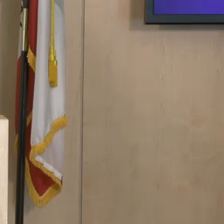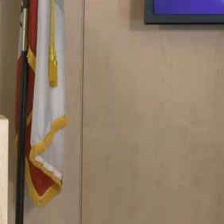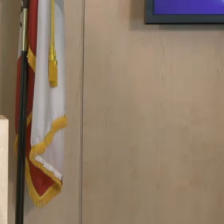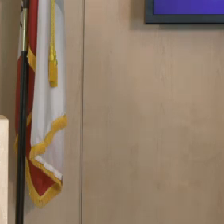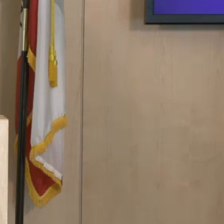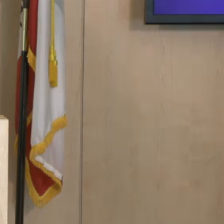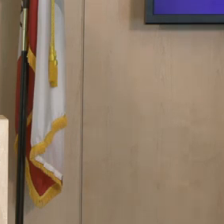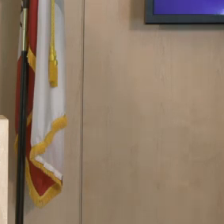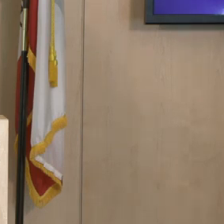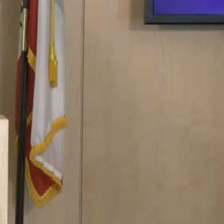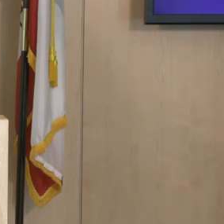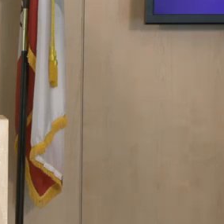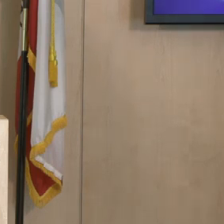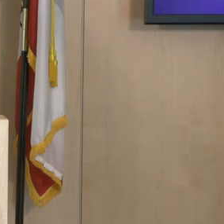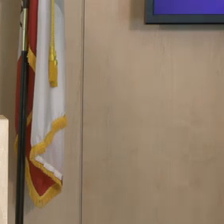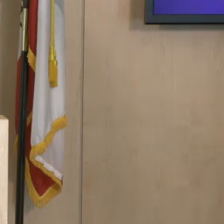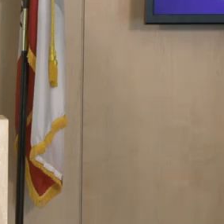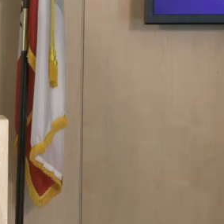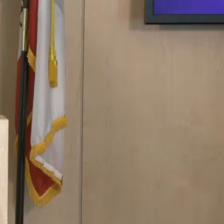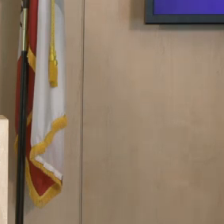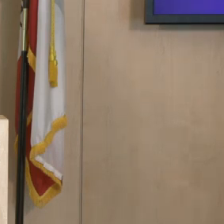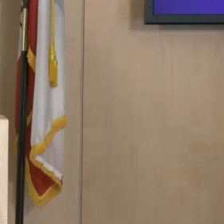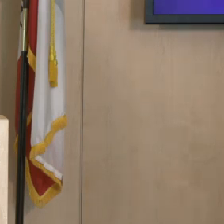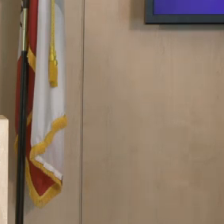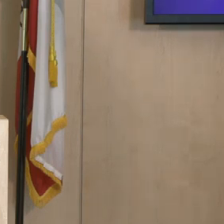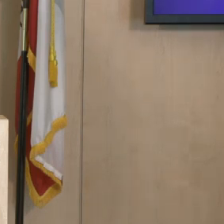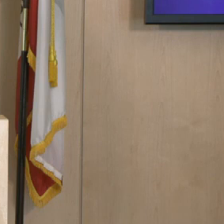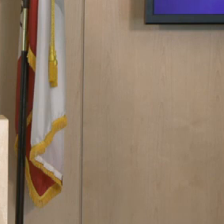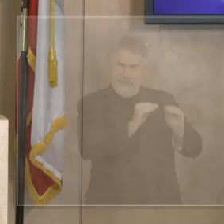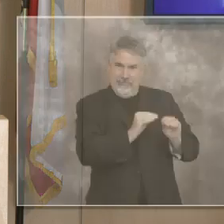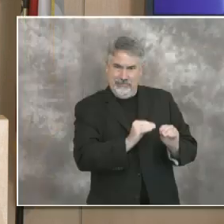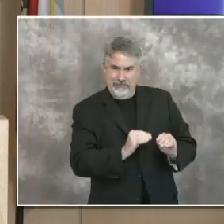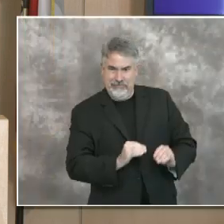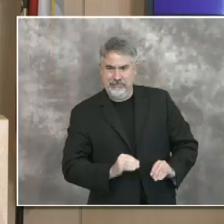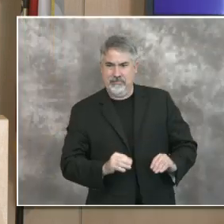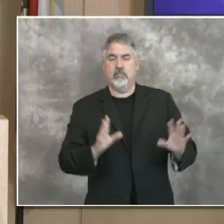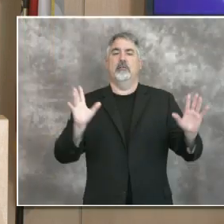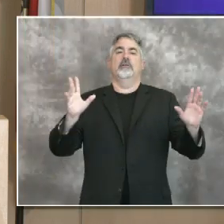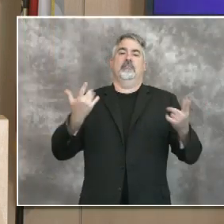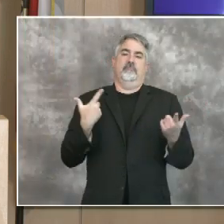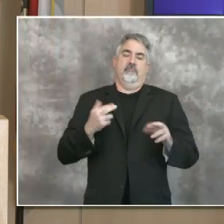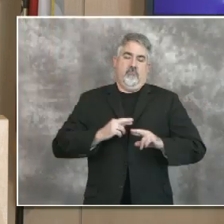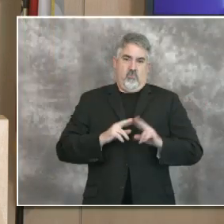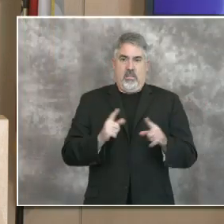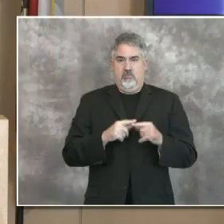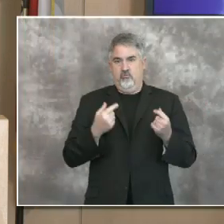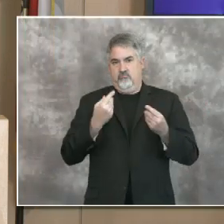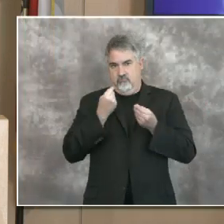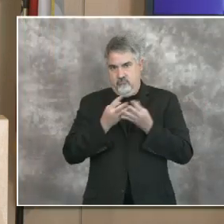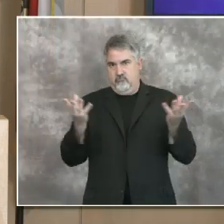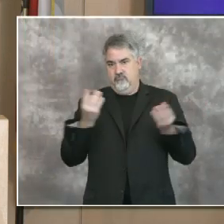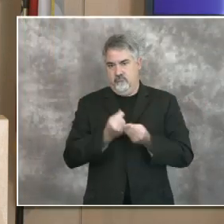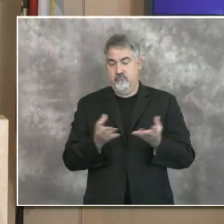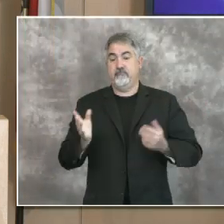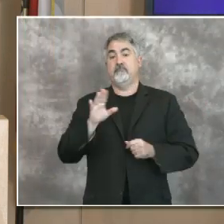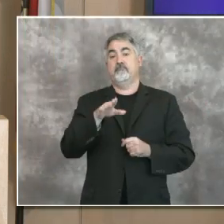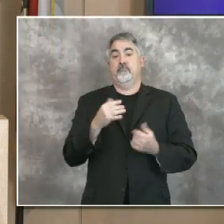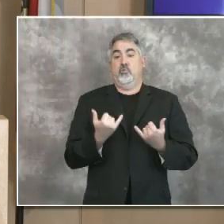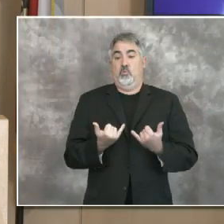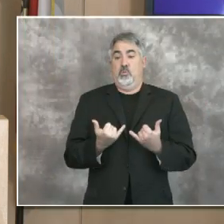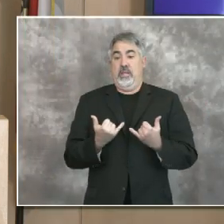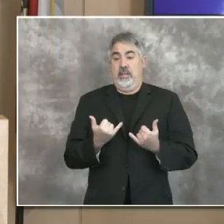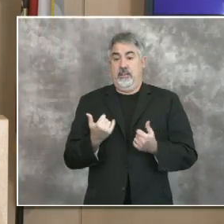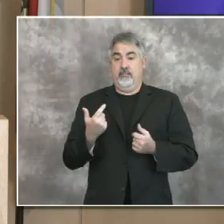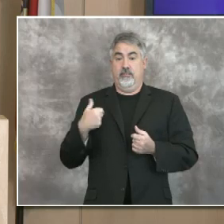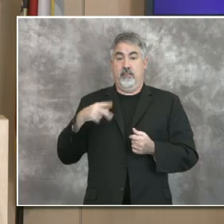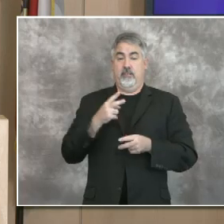few computer glitches, but we're ready to go now with today's briefing. We're joined today by Supervisor Fletcher, who's